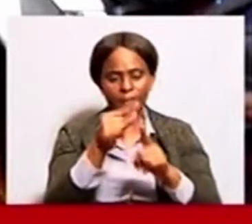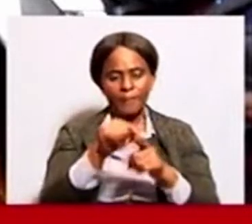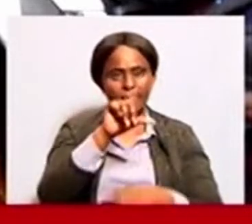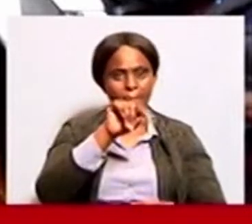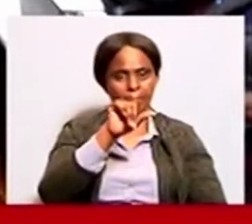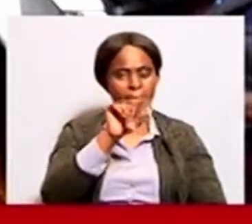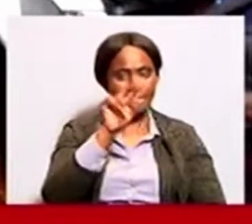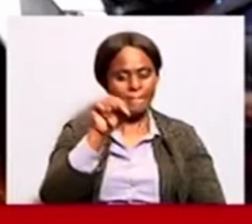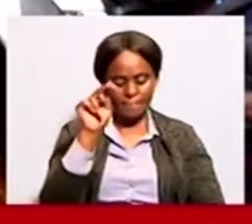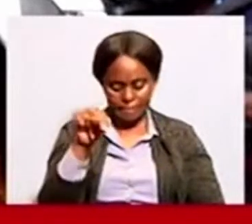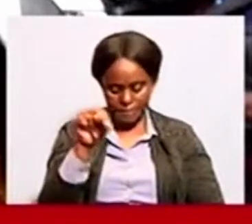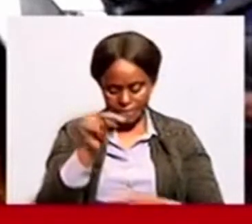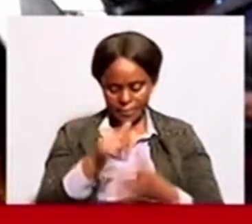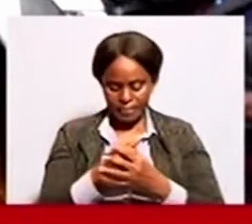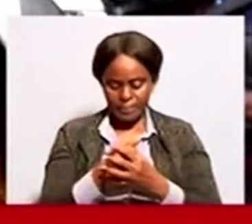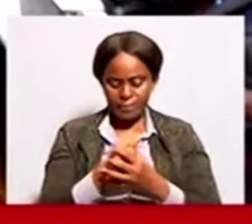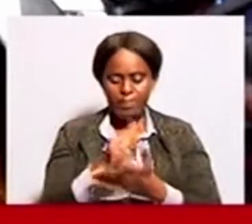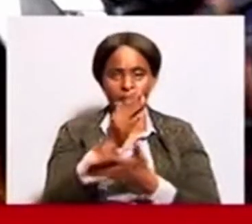2022,